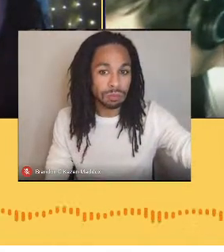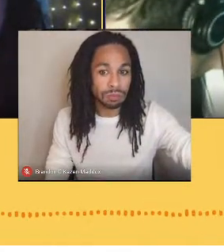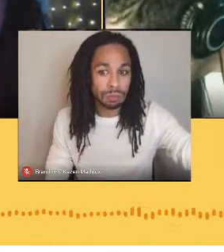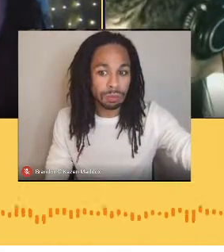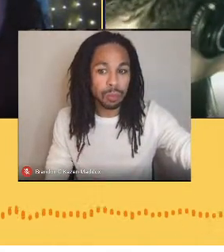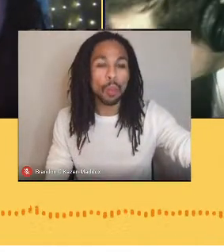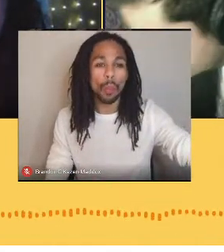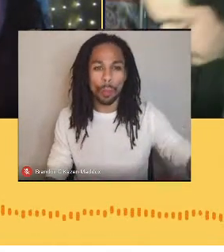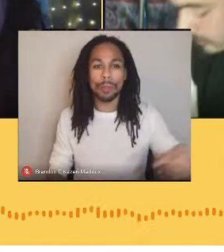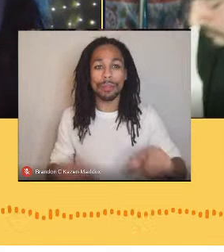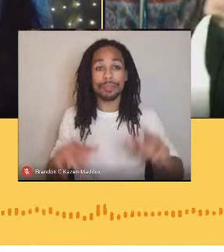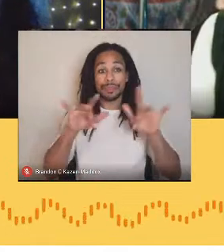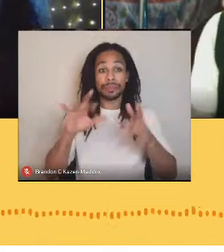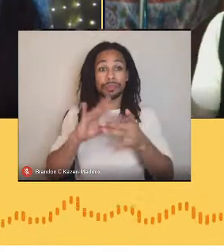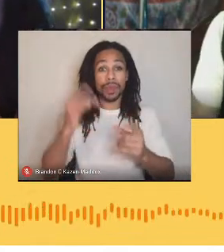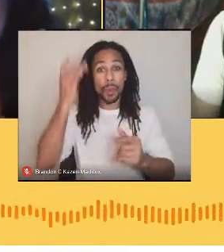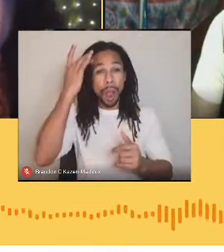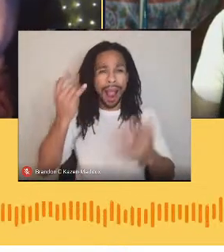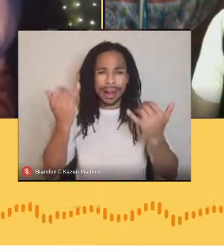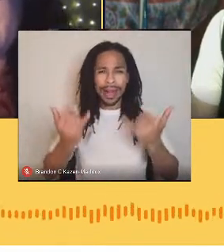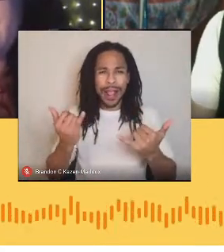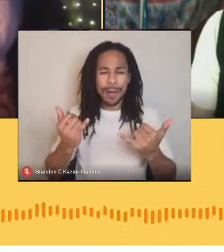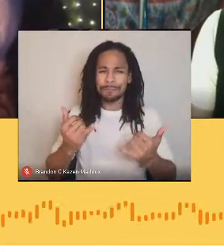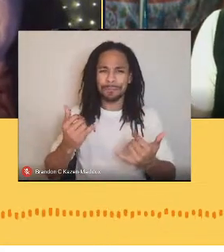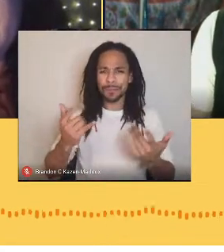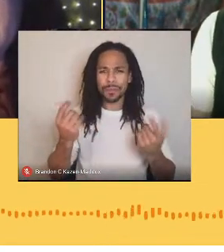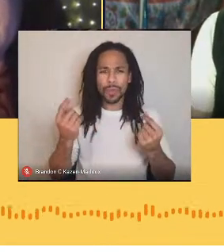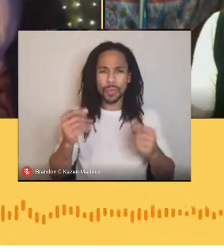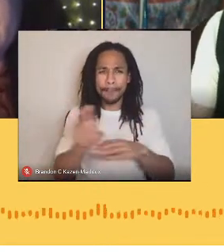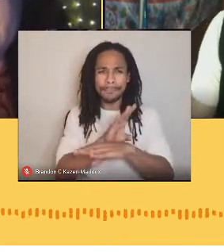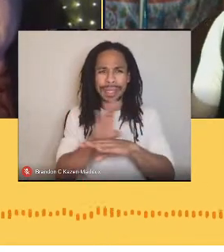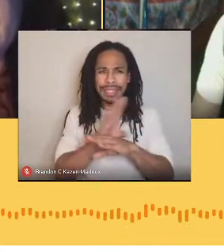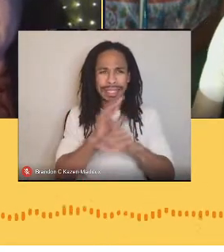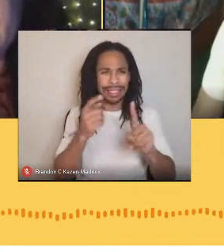Why now? What business does he have here?